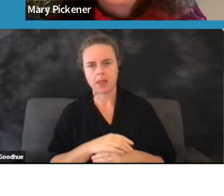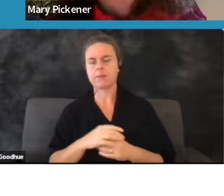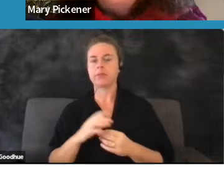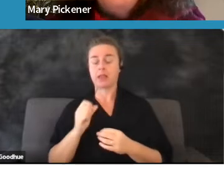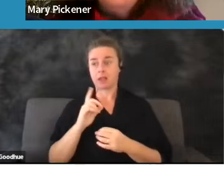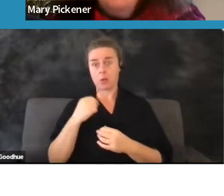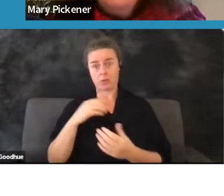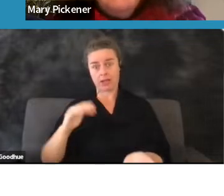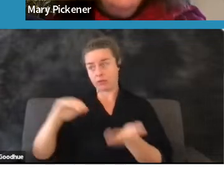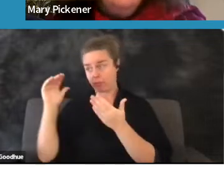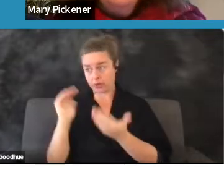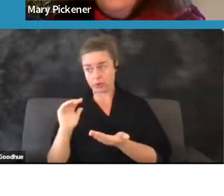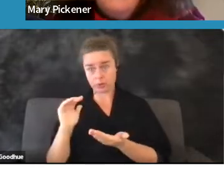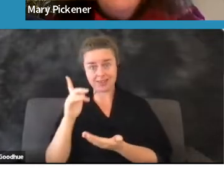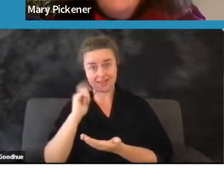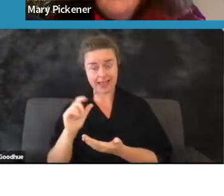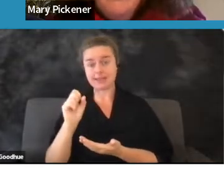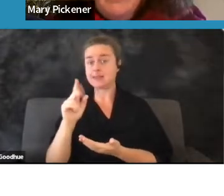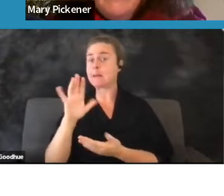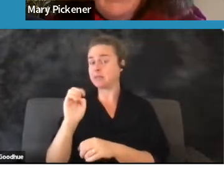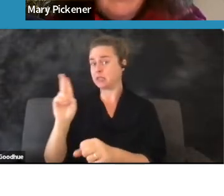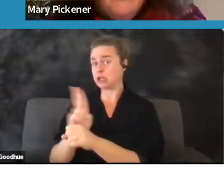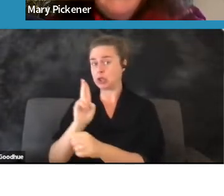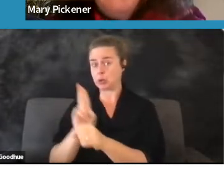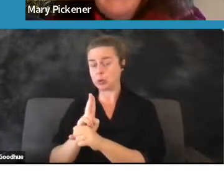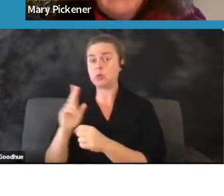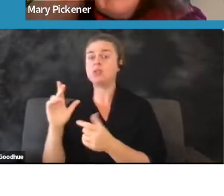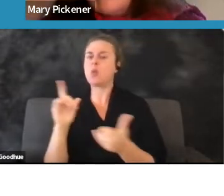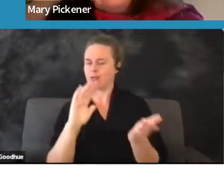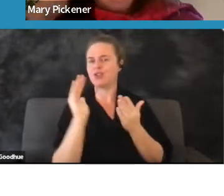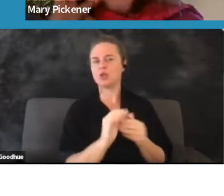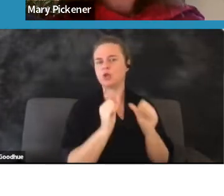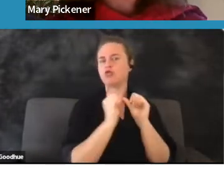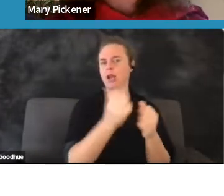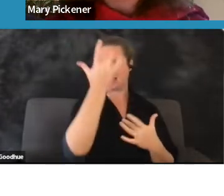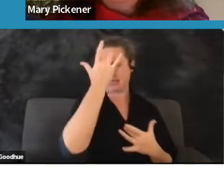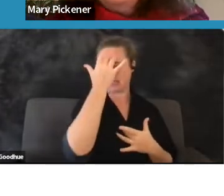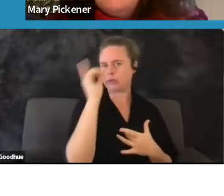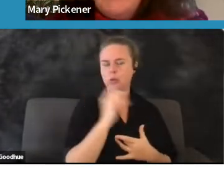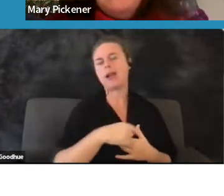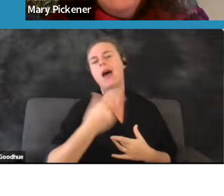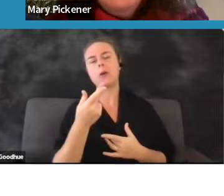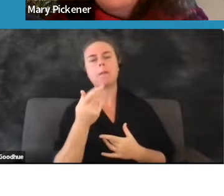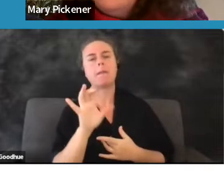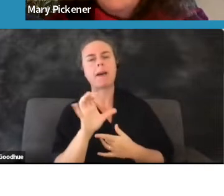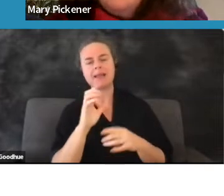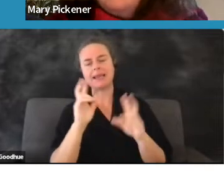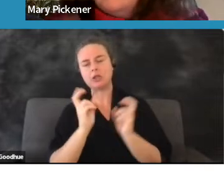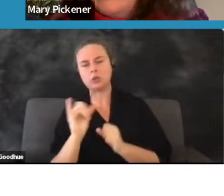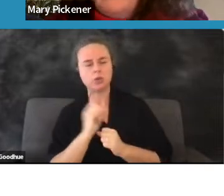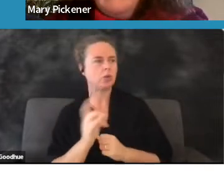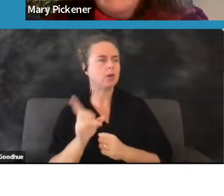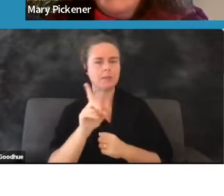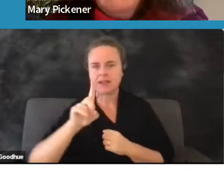the incidence of every chronic disease and quite a few other public health issues like violence, domestic violence, sexual